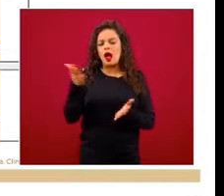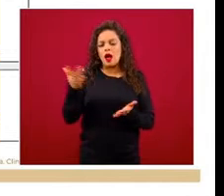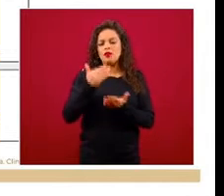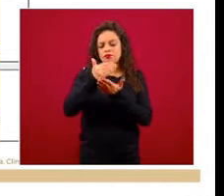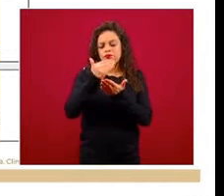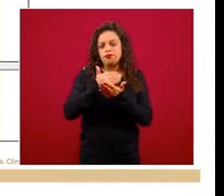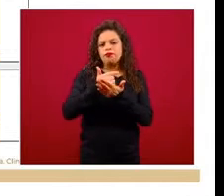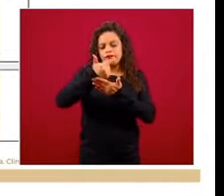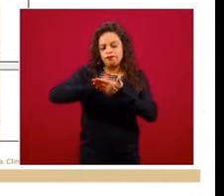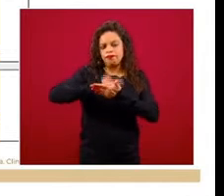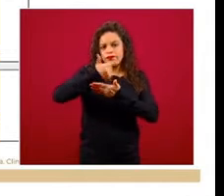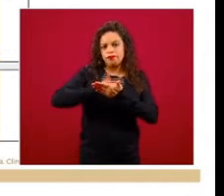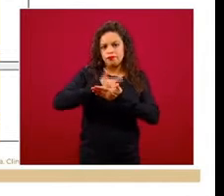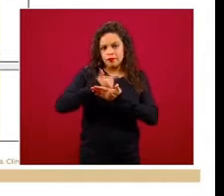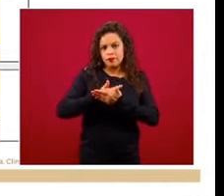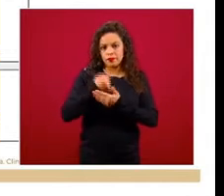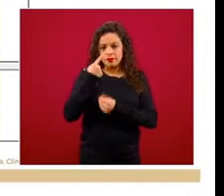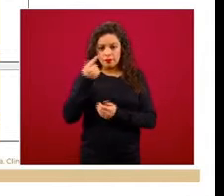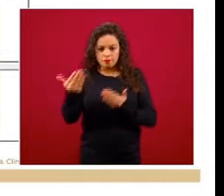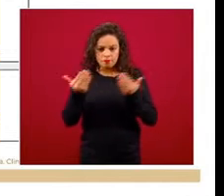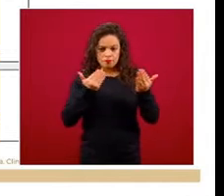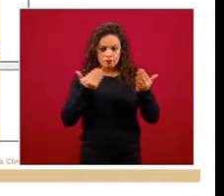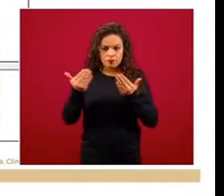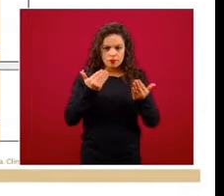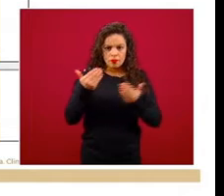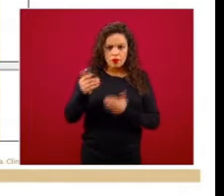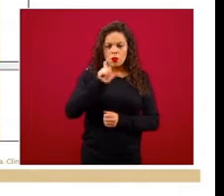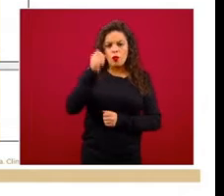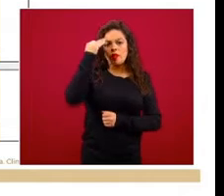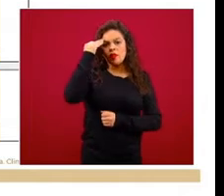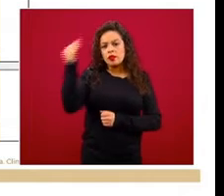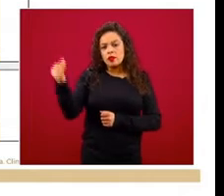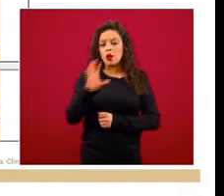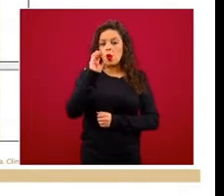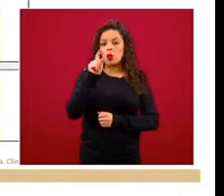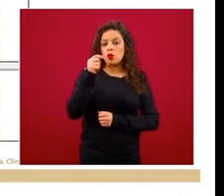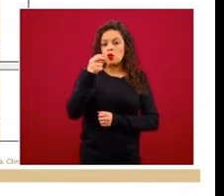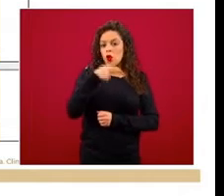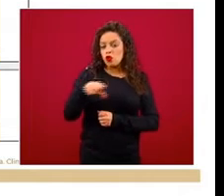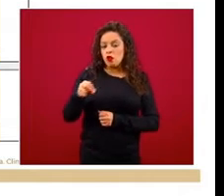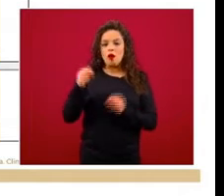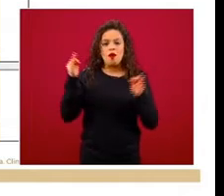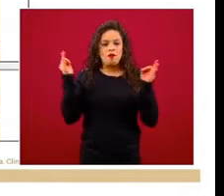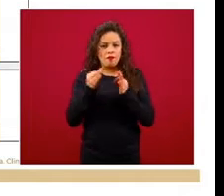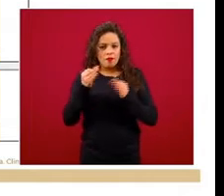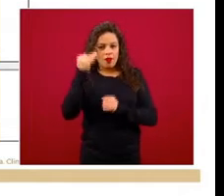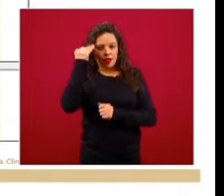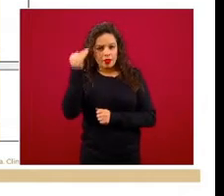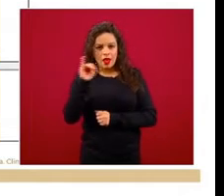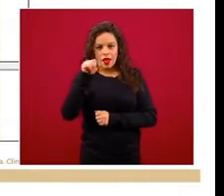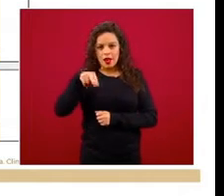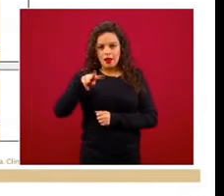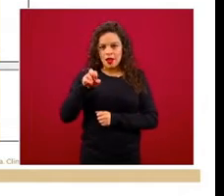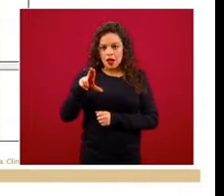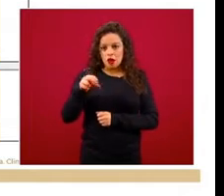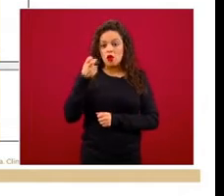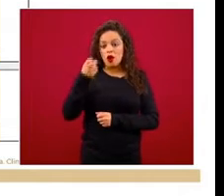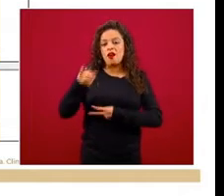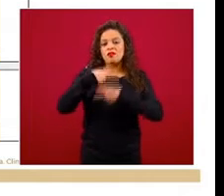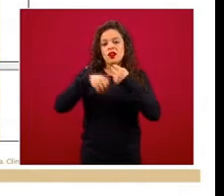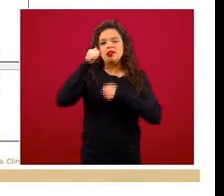seasonality happens. The spikes are real information that was collected previously from